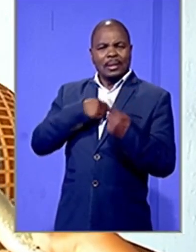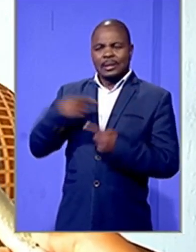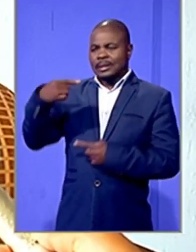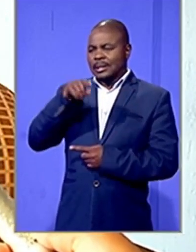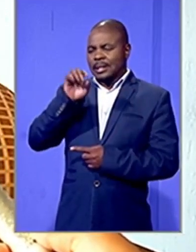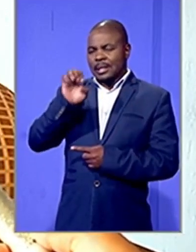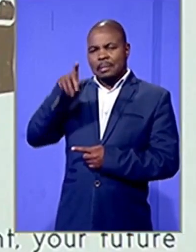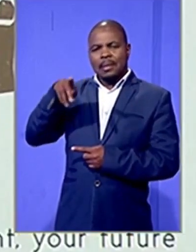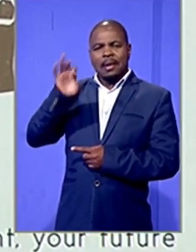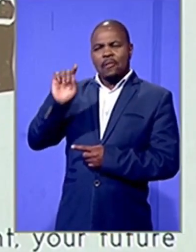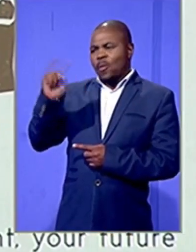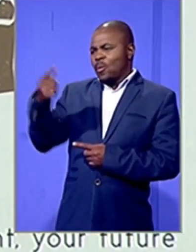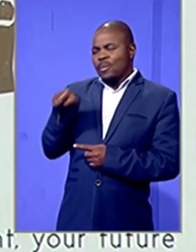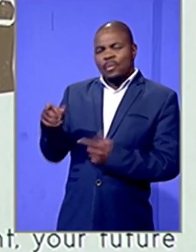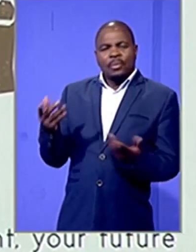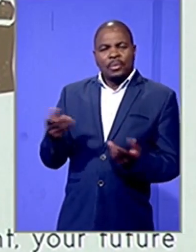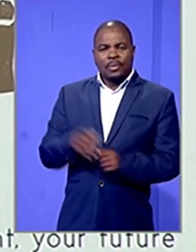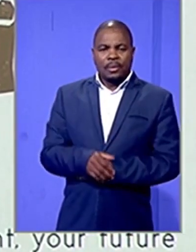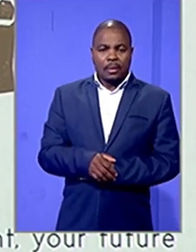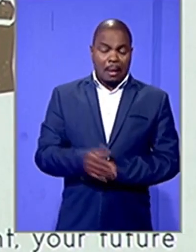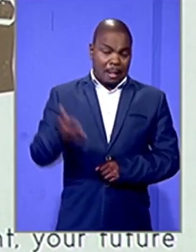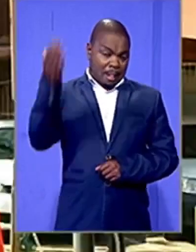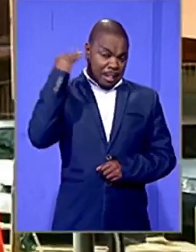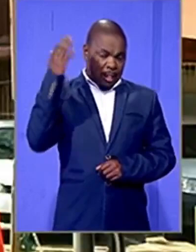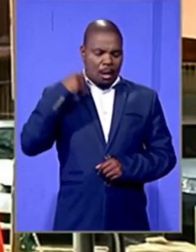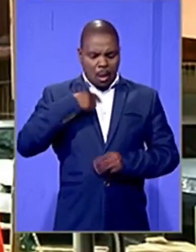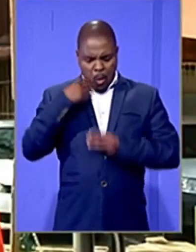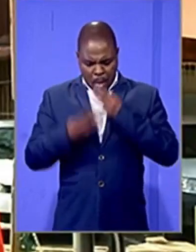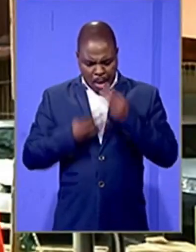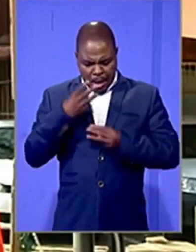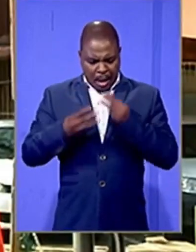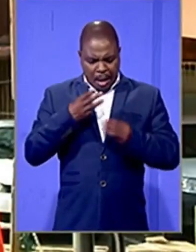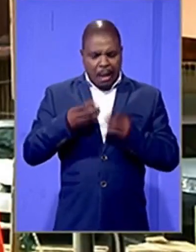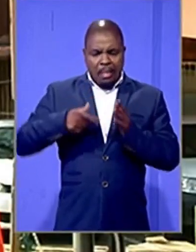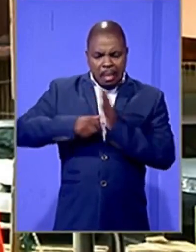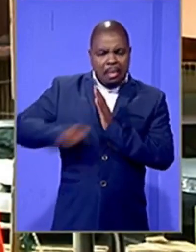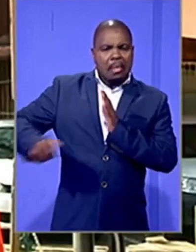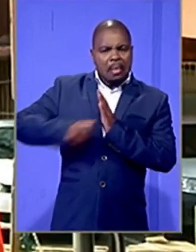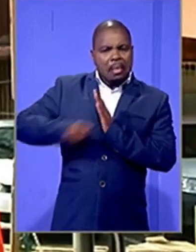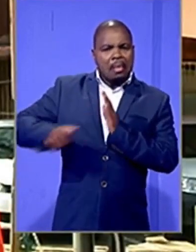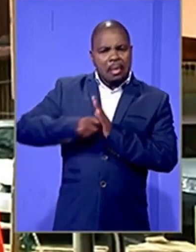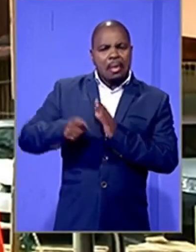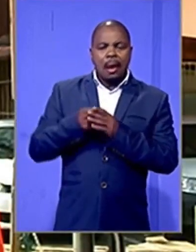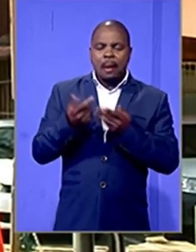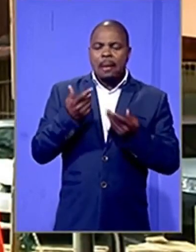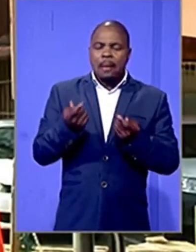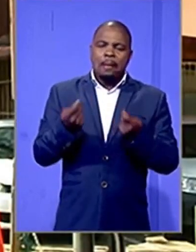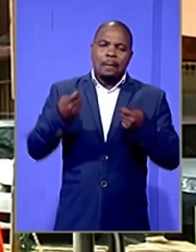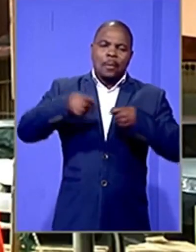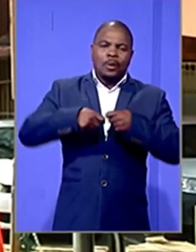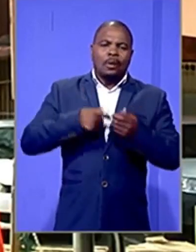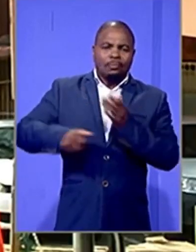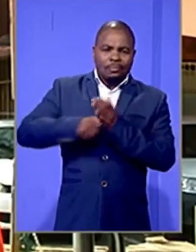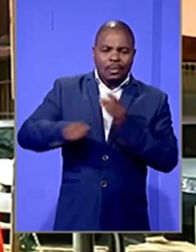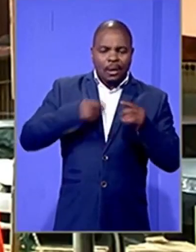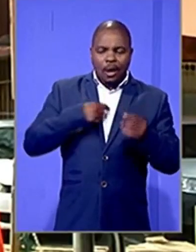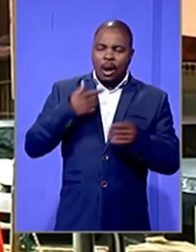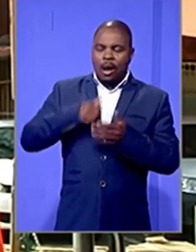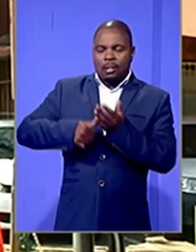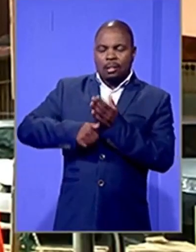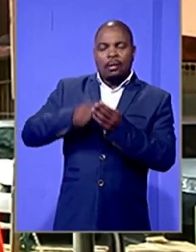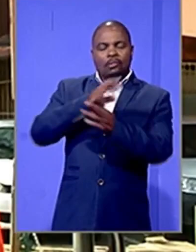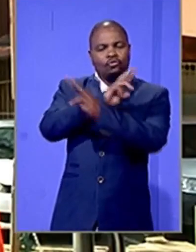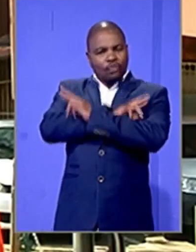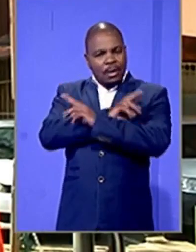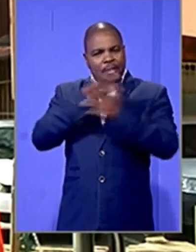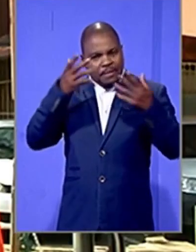ke ona fela. Ge be ke sa bereka be ba ntaxa ke bona sa ba ntaxa be no go ke tswa mošomo ke fumana penšene ya ka ke